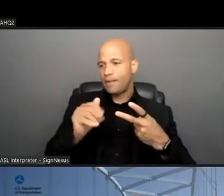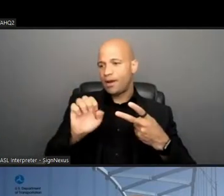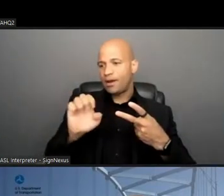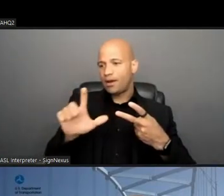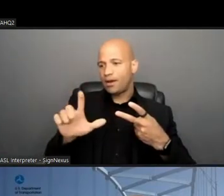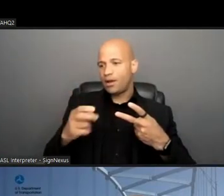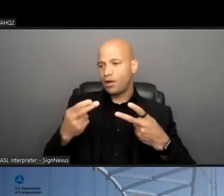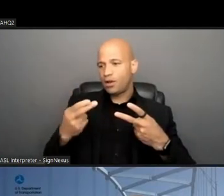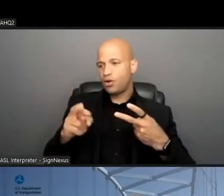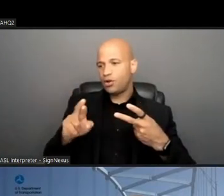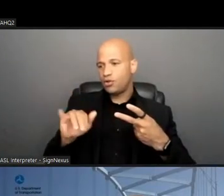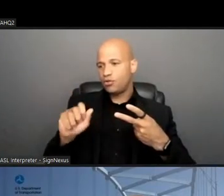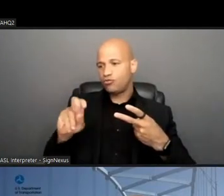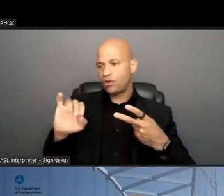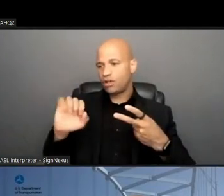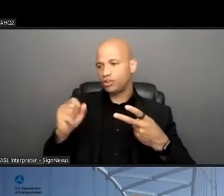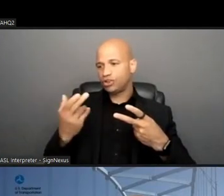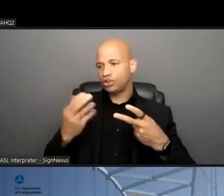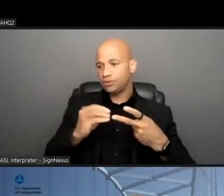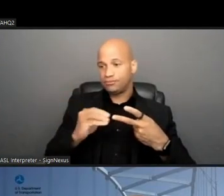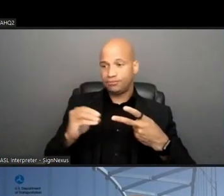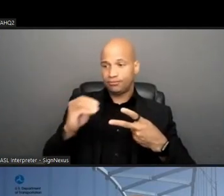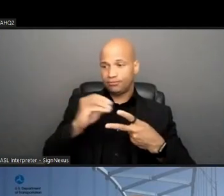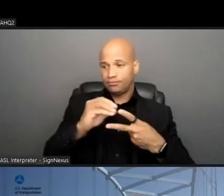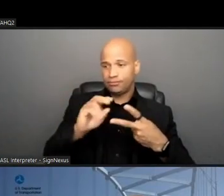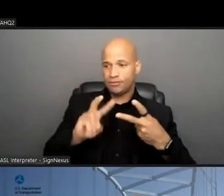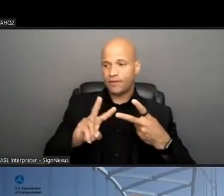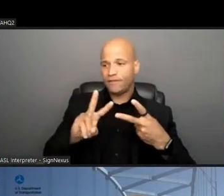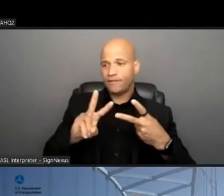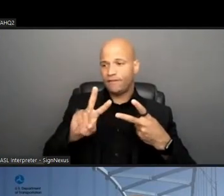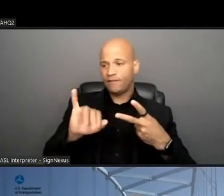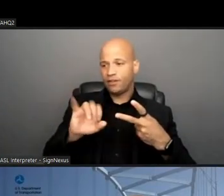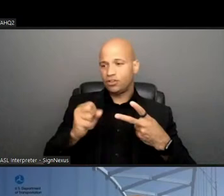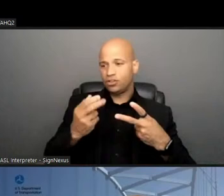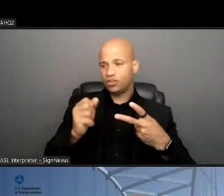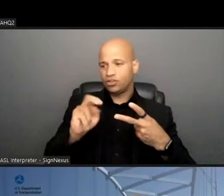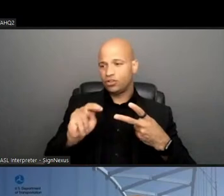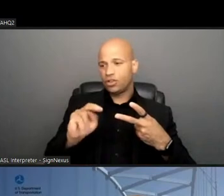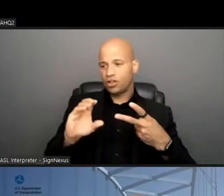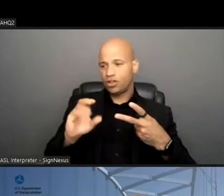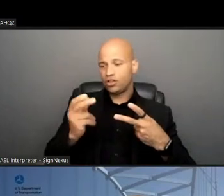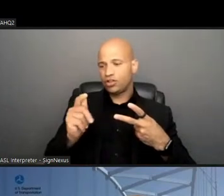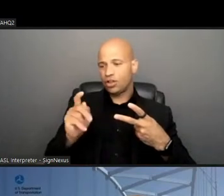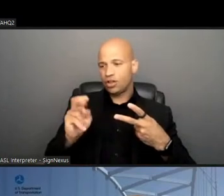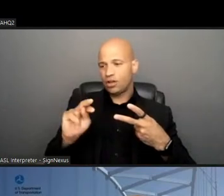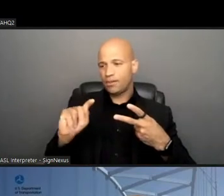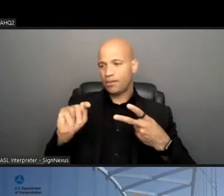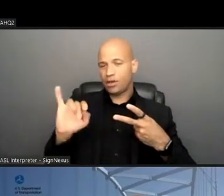our next speaker is Michael hirachi followed by Michonne chakrabarti